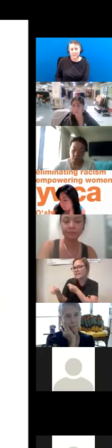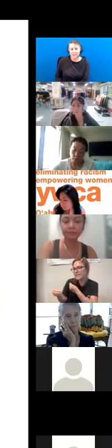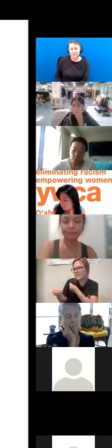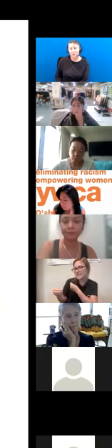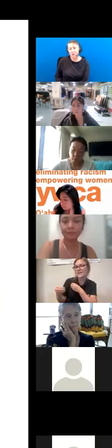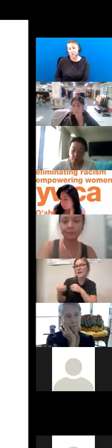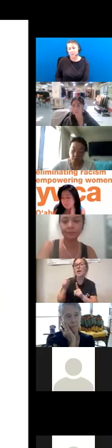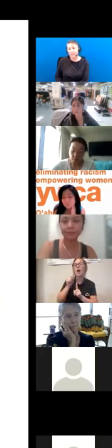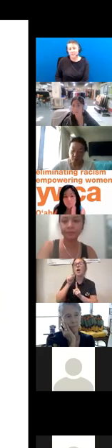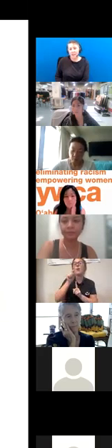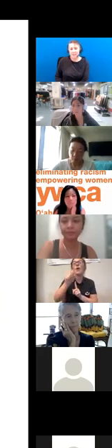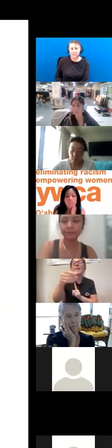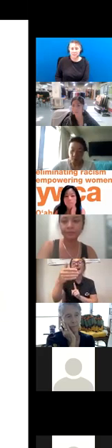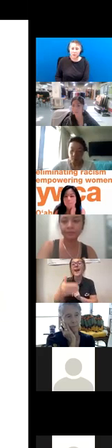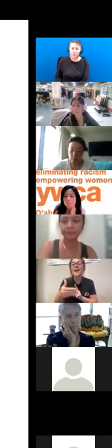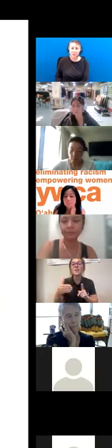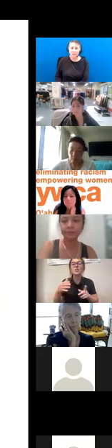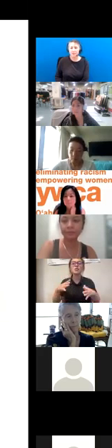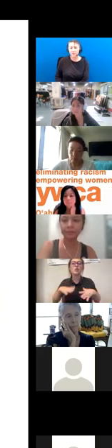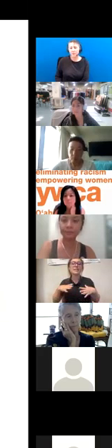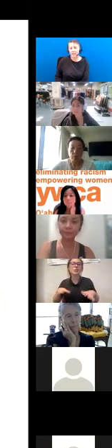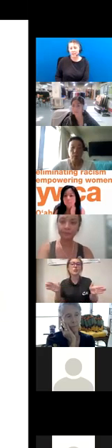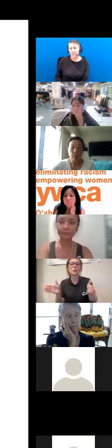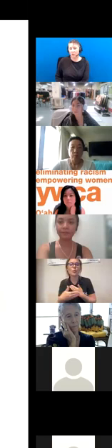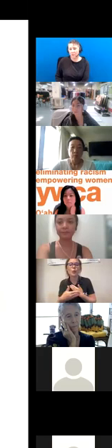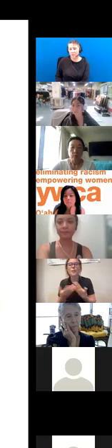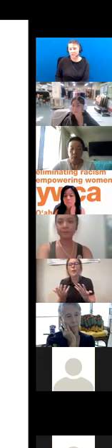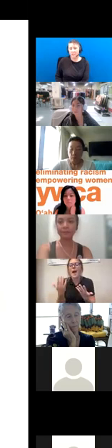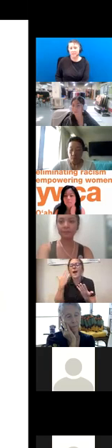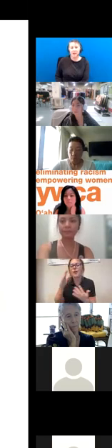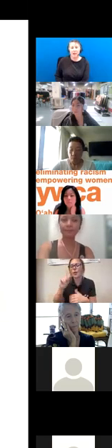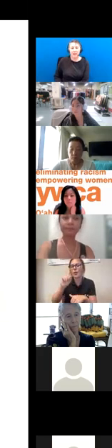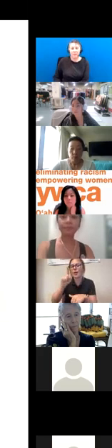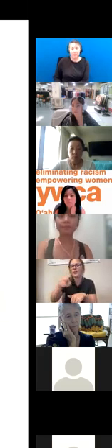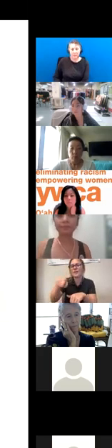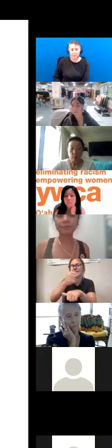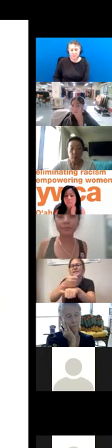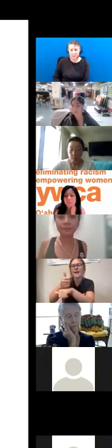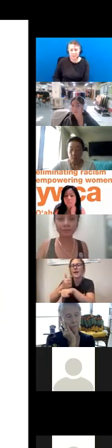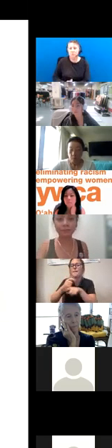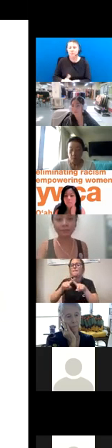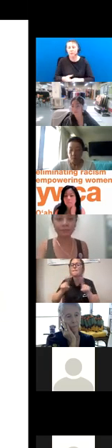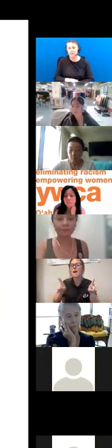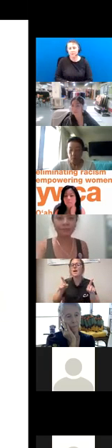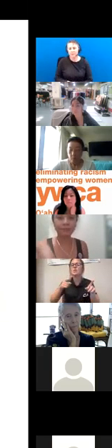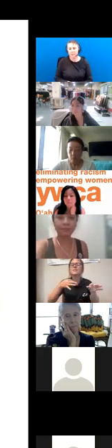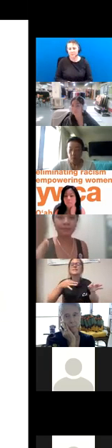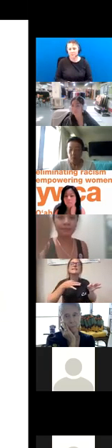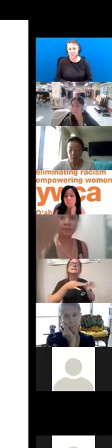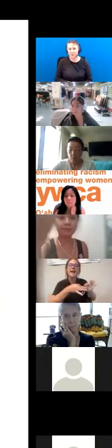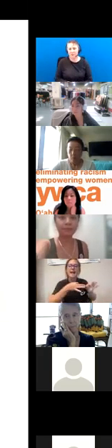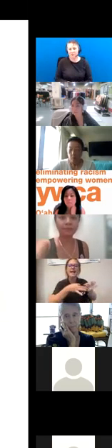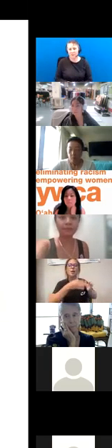right side, like, oh, on the left side is the clothing, on the right is the office, ahead of you is the dress room, like whatever